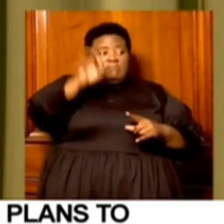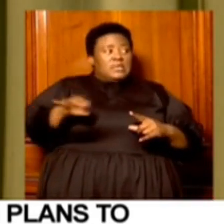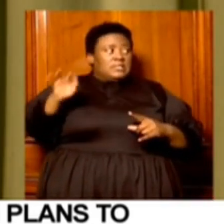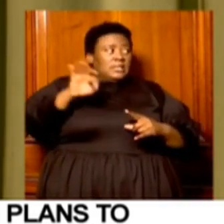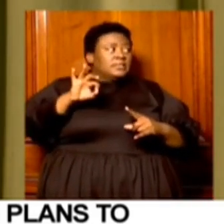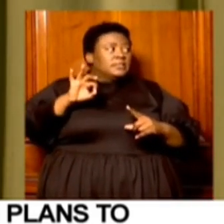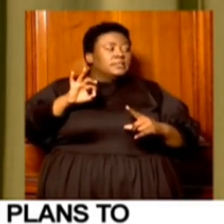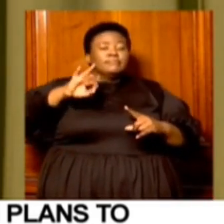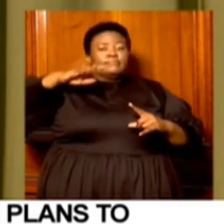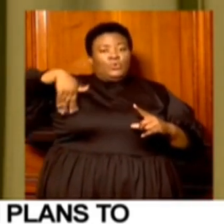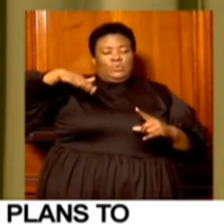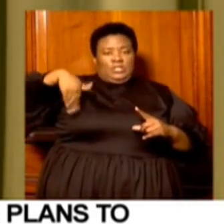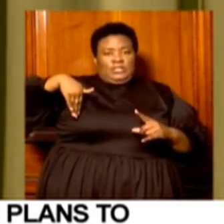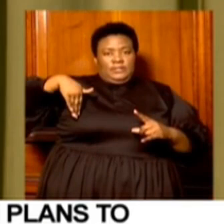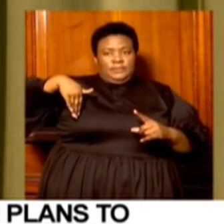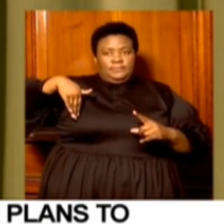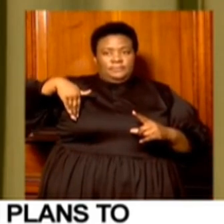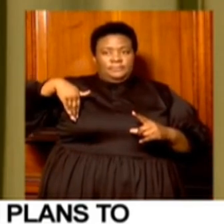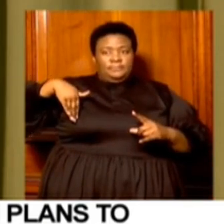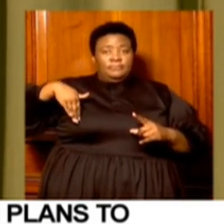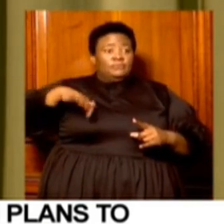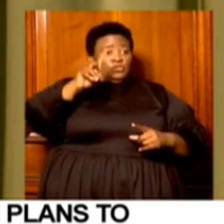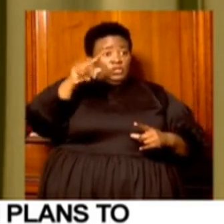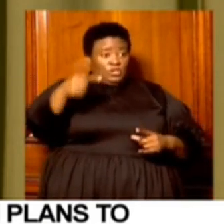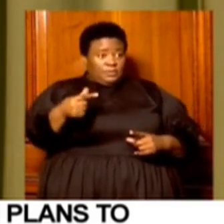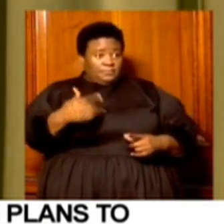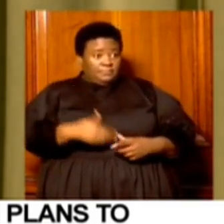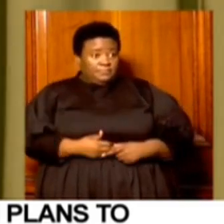economy opening. DG?